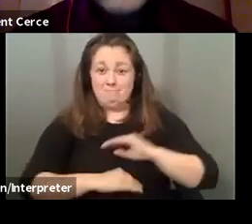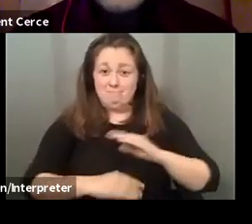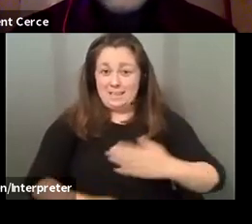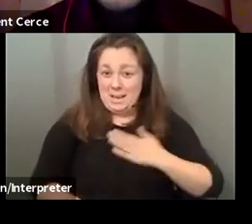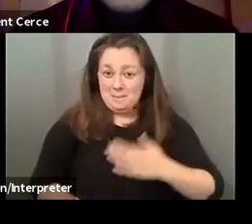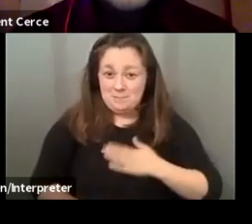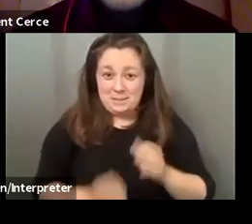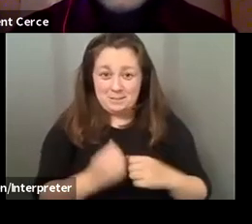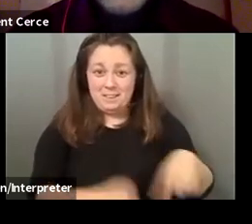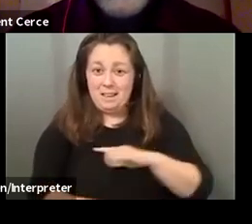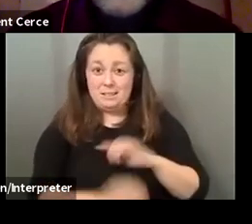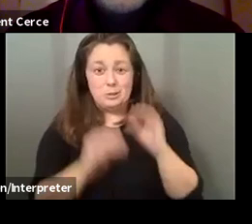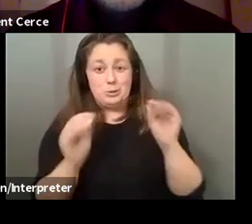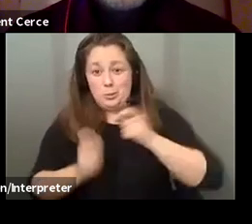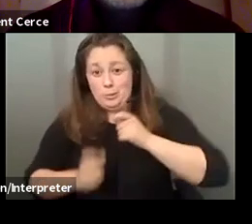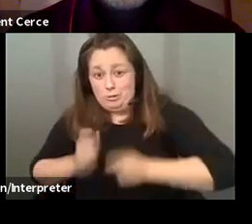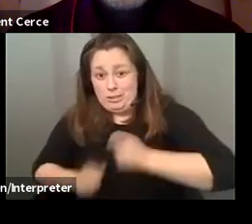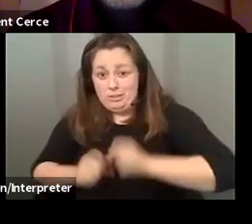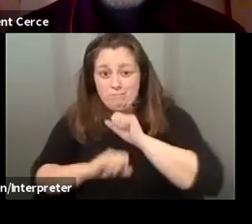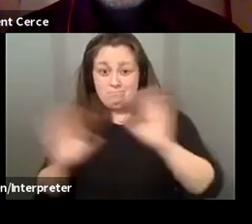we had no corrections that had to be made.